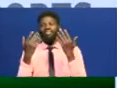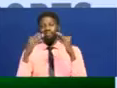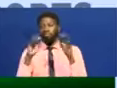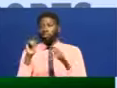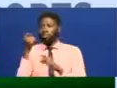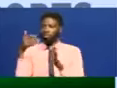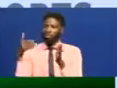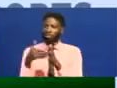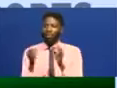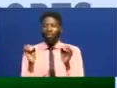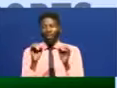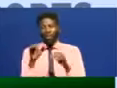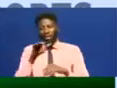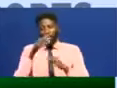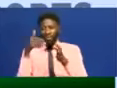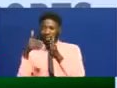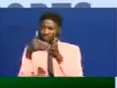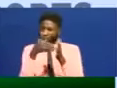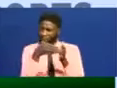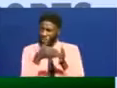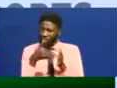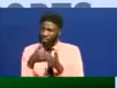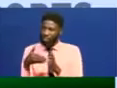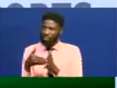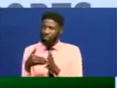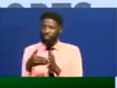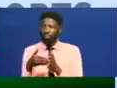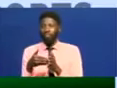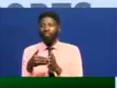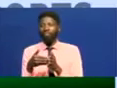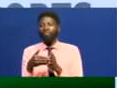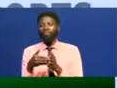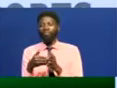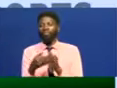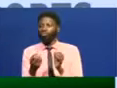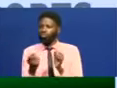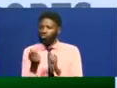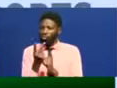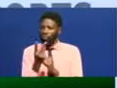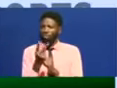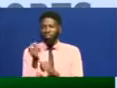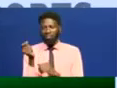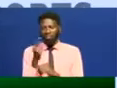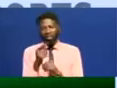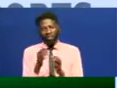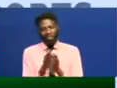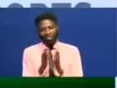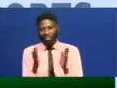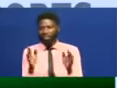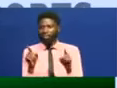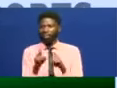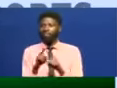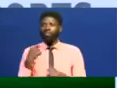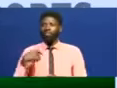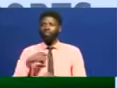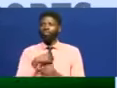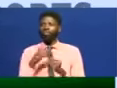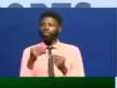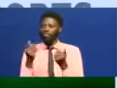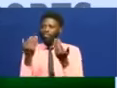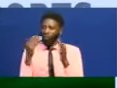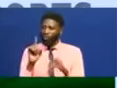bans are concerned, it is within these same 12 months that we were able to clear the remaining